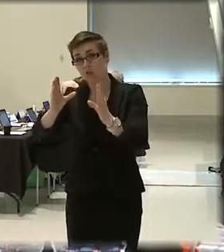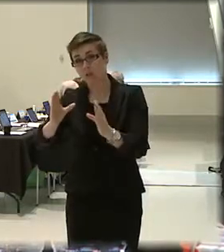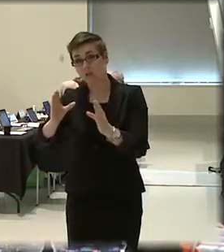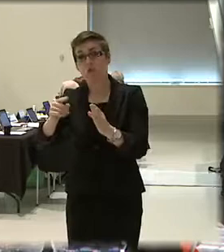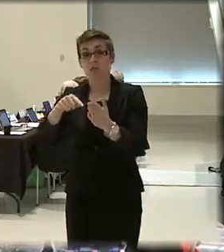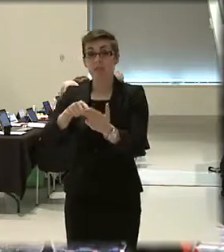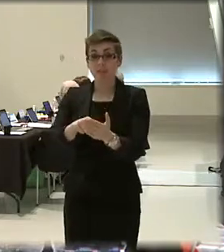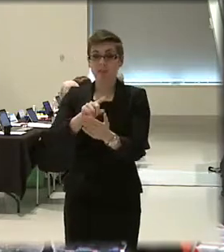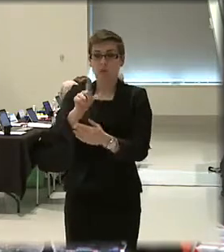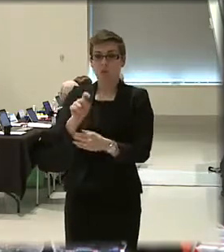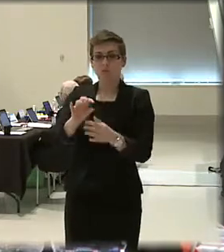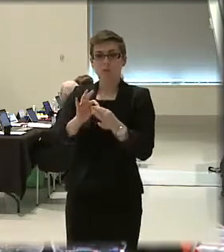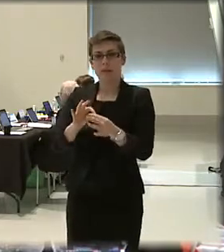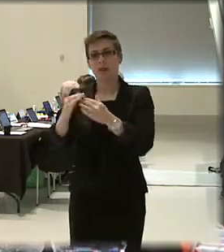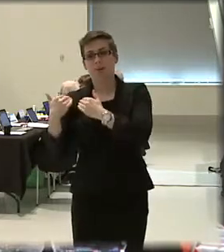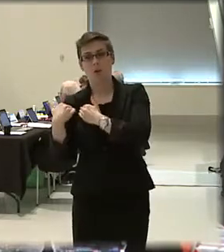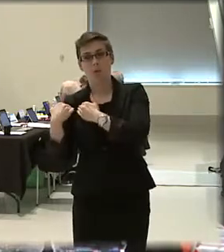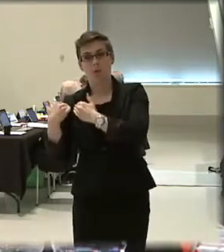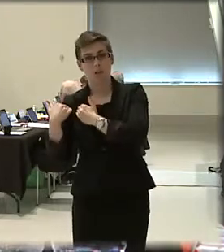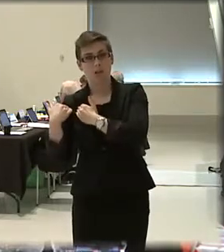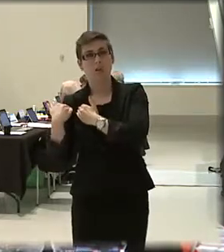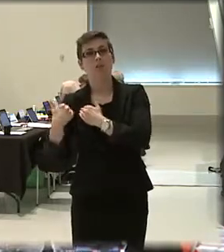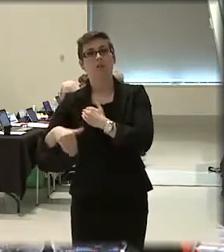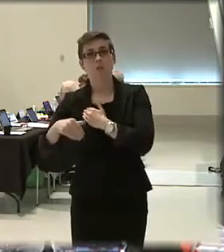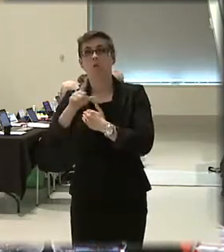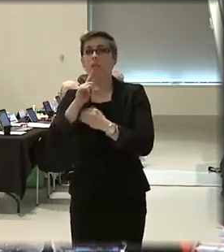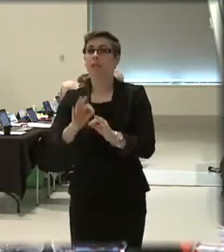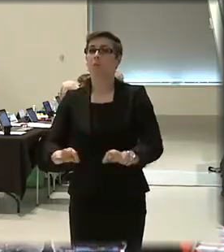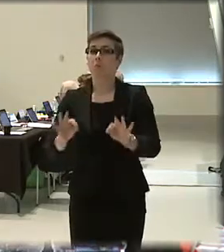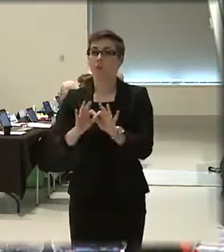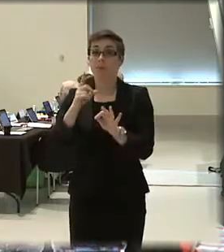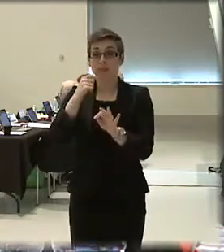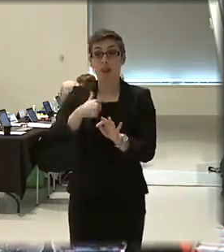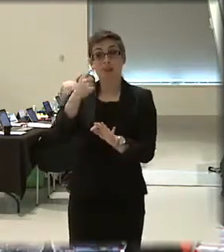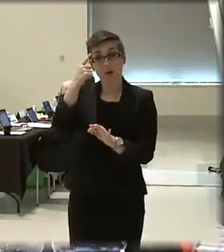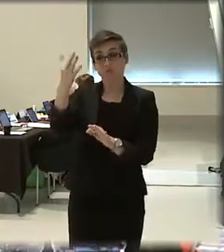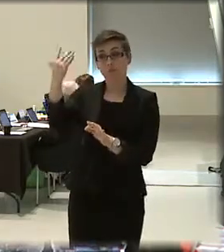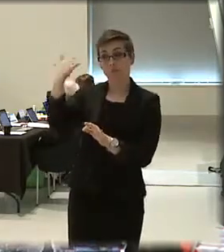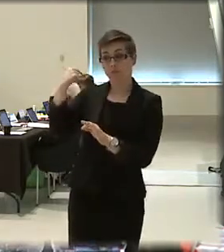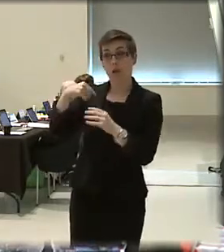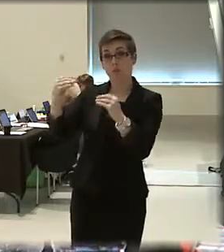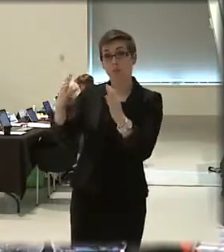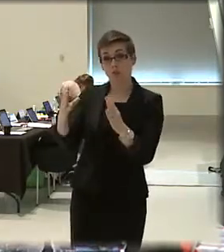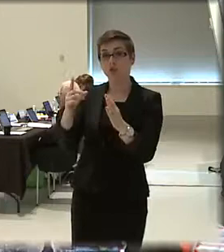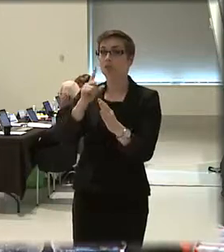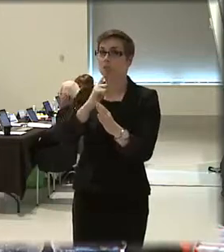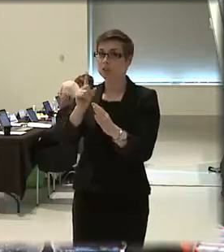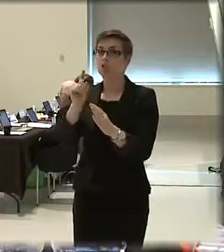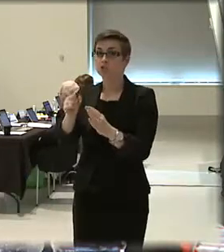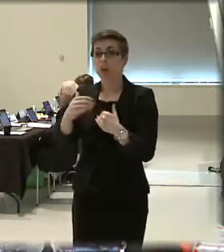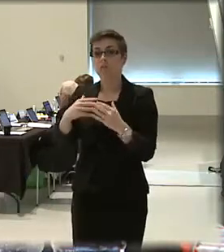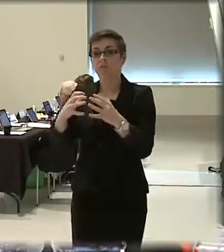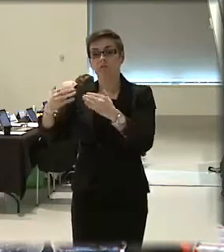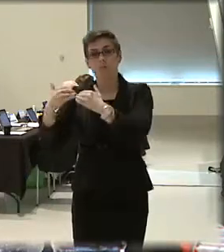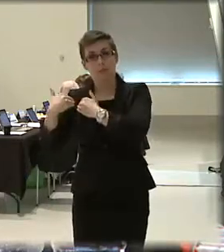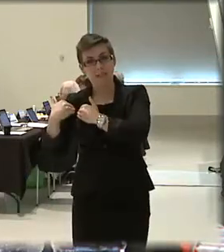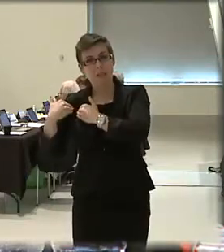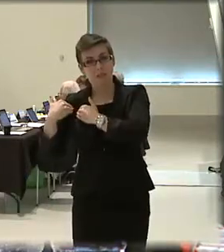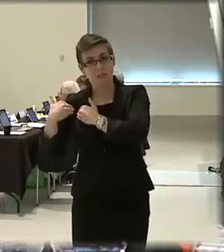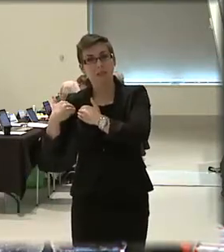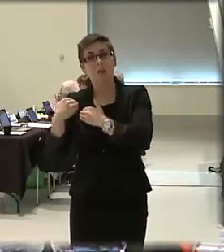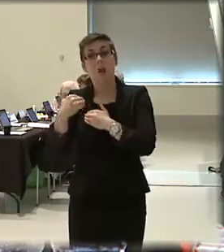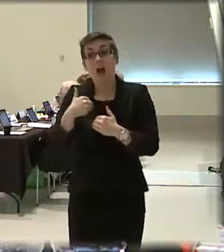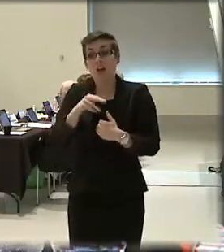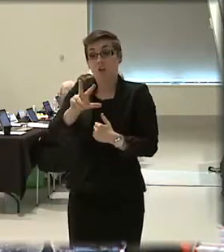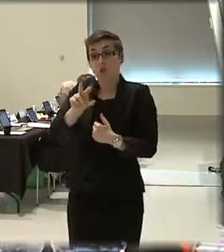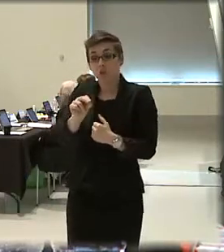about accountability is extremely important to me because I believed that as a teacher I should be held extremely accountable given the fact that I had 30